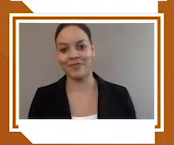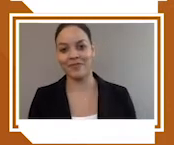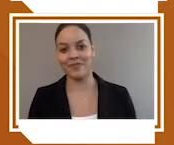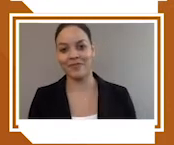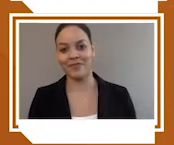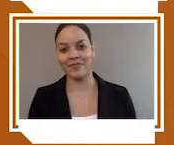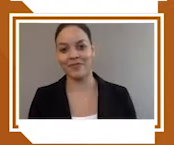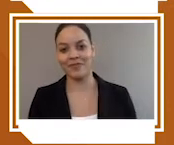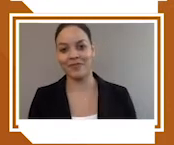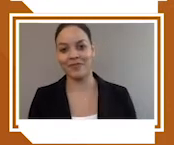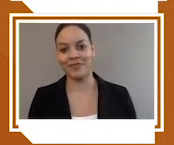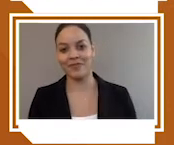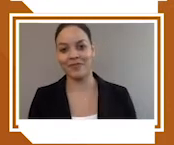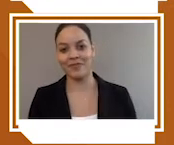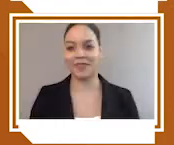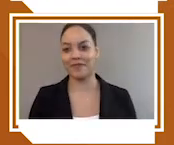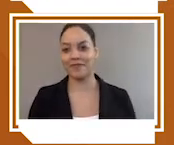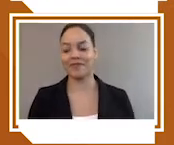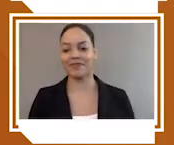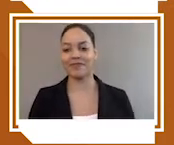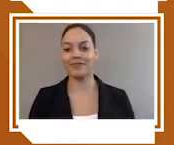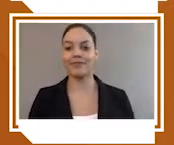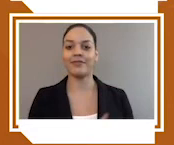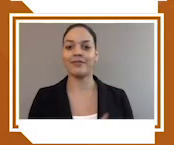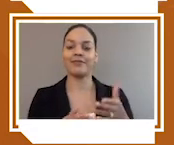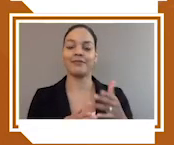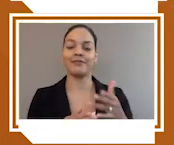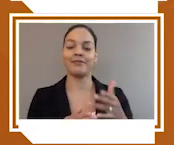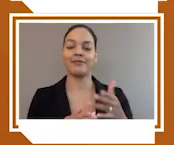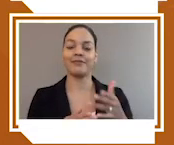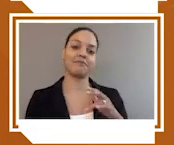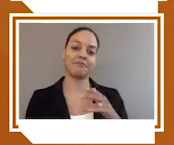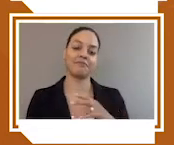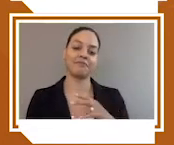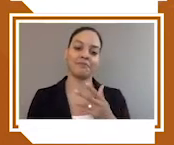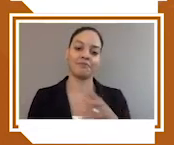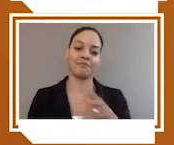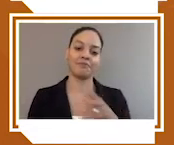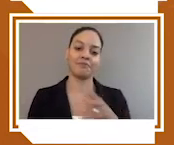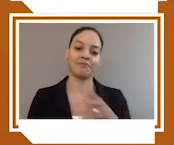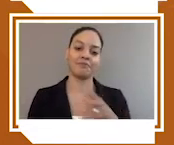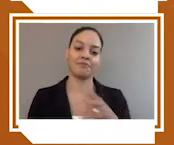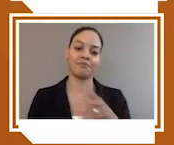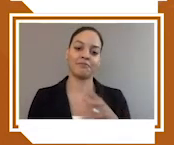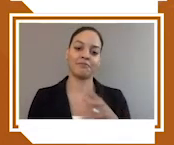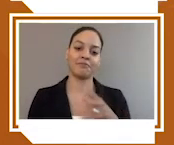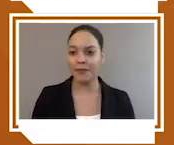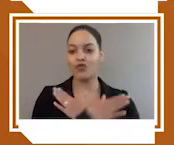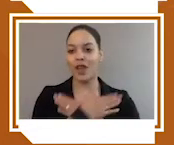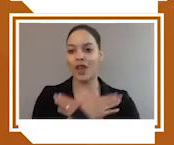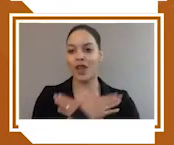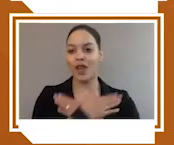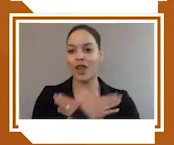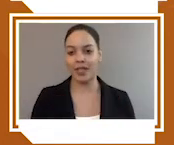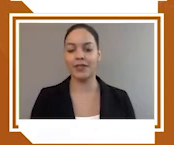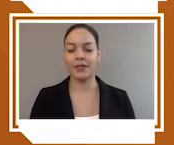me. Look. All right, rest in peace, RBG, man. She's such a great change agent, you know,